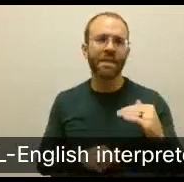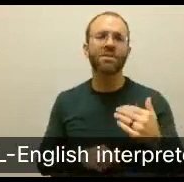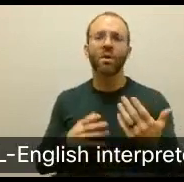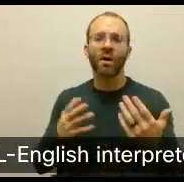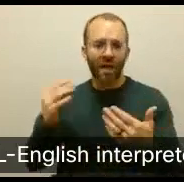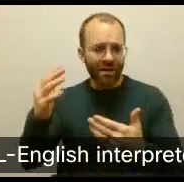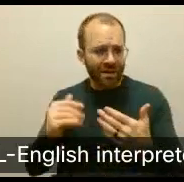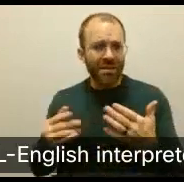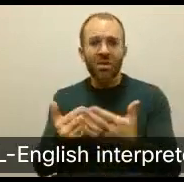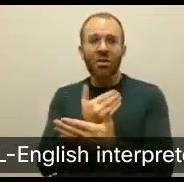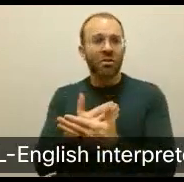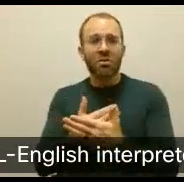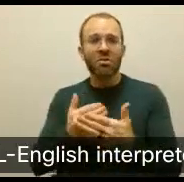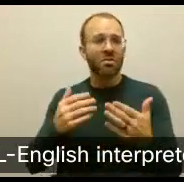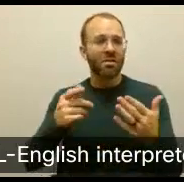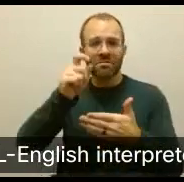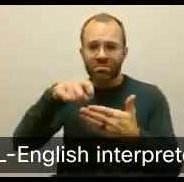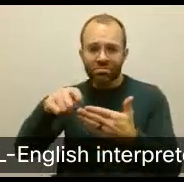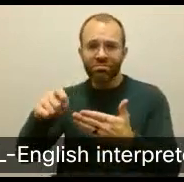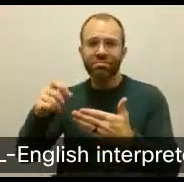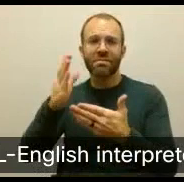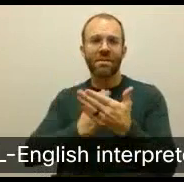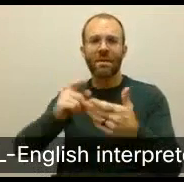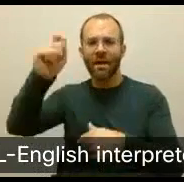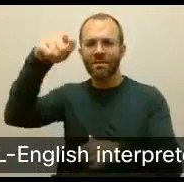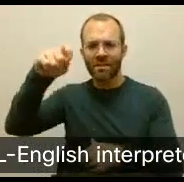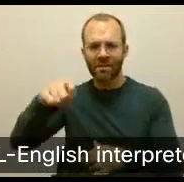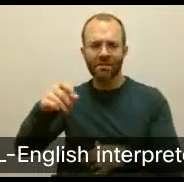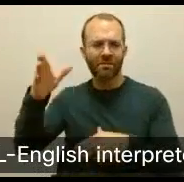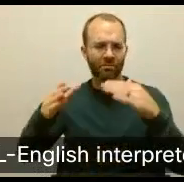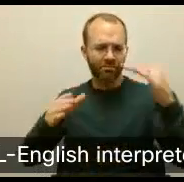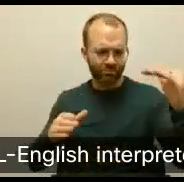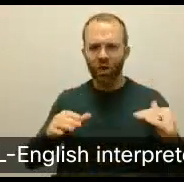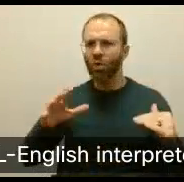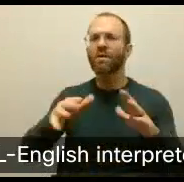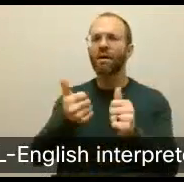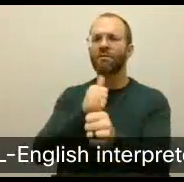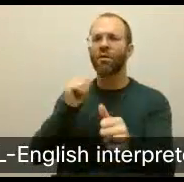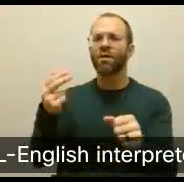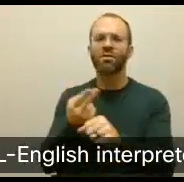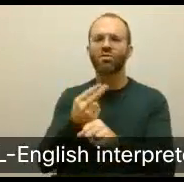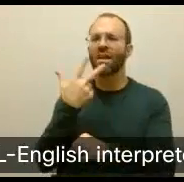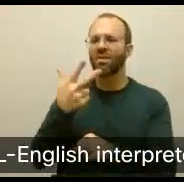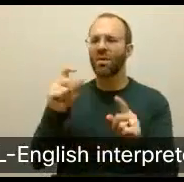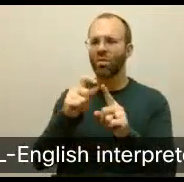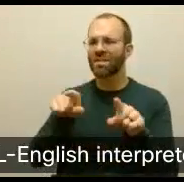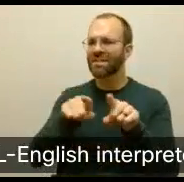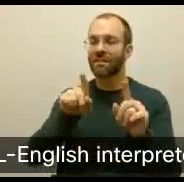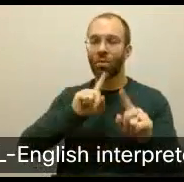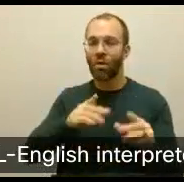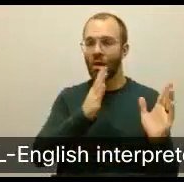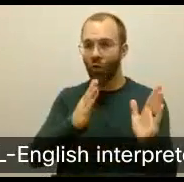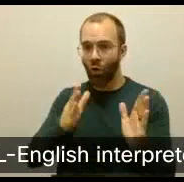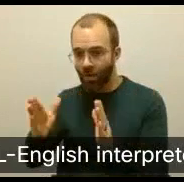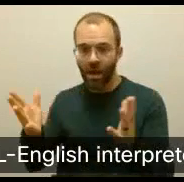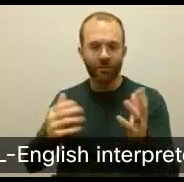paraphrase, and I've kind of checked off some points here. So we've avoided using 3 words in the same order and form. Sentence structures